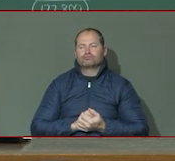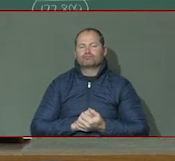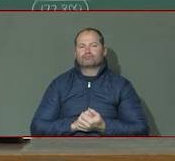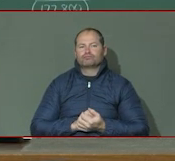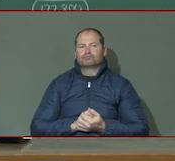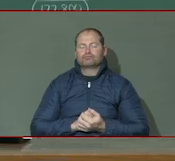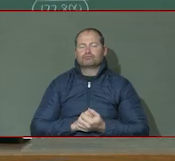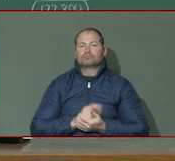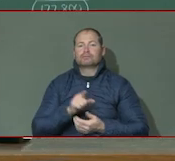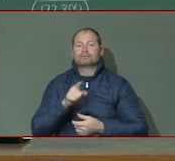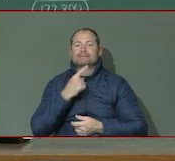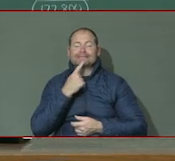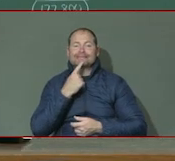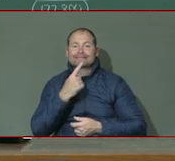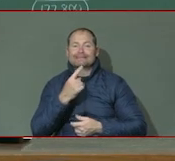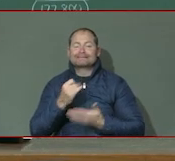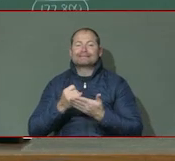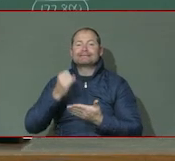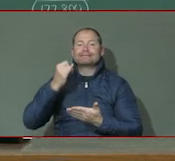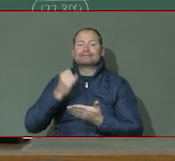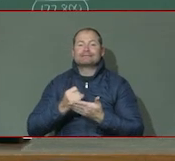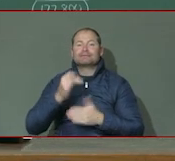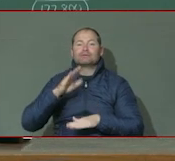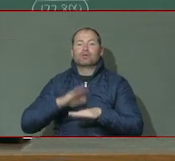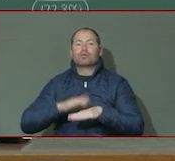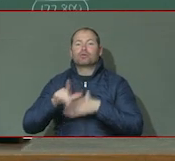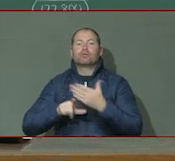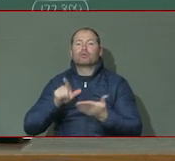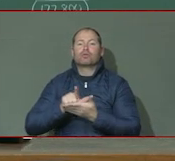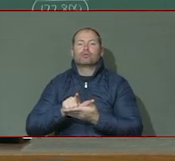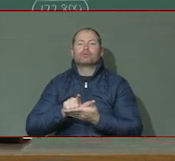They say the interest on the loan is 13%.